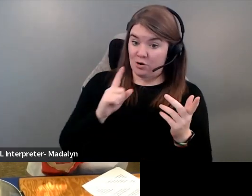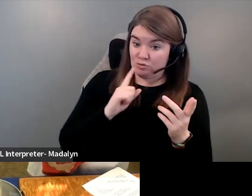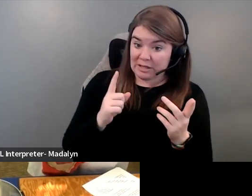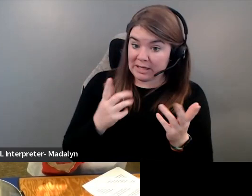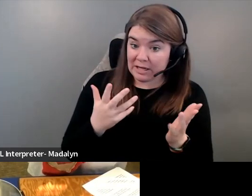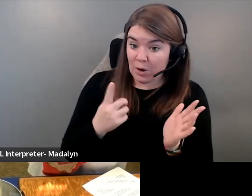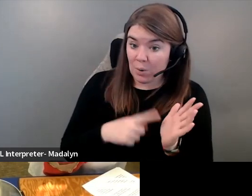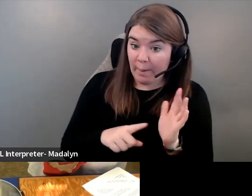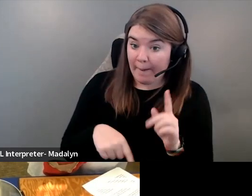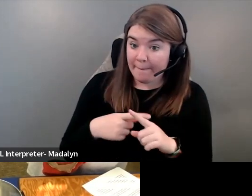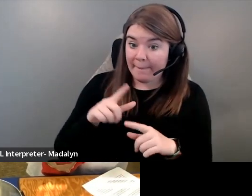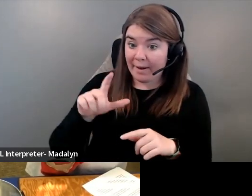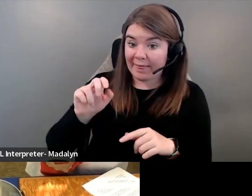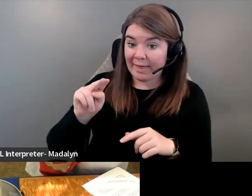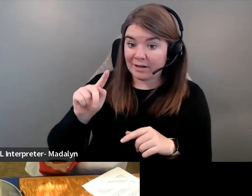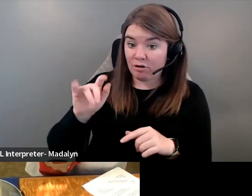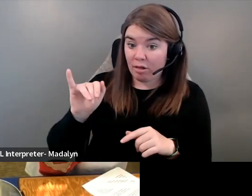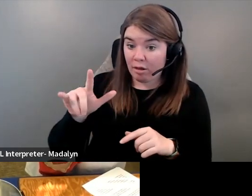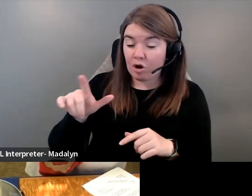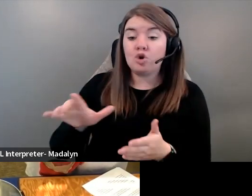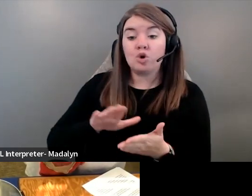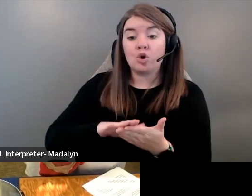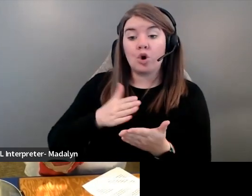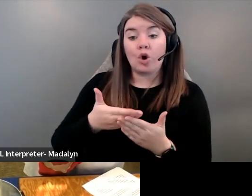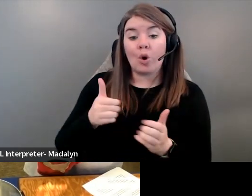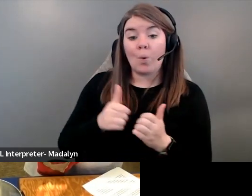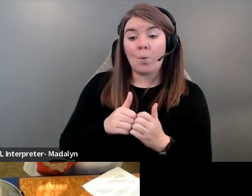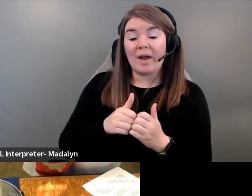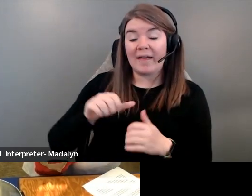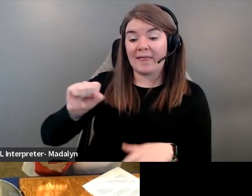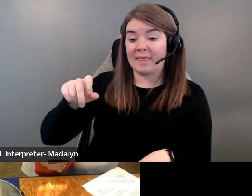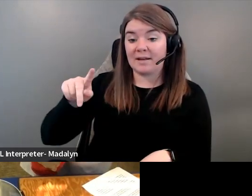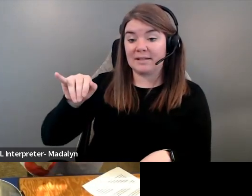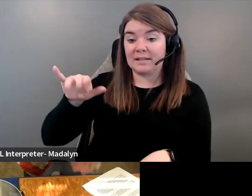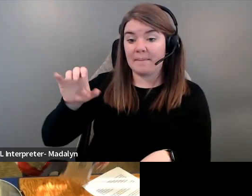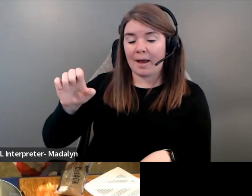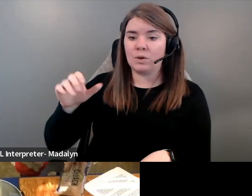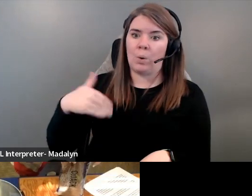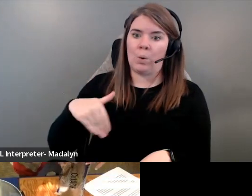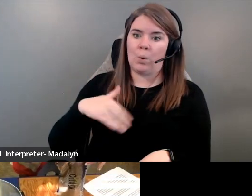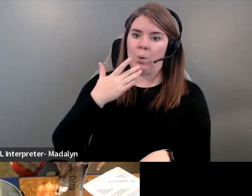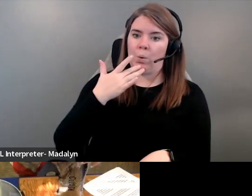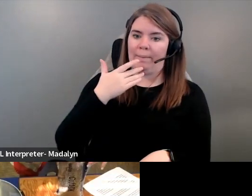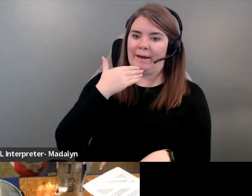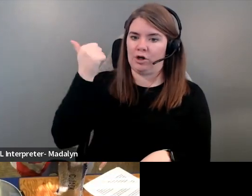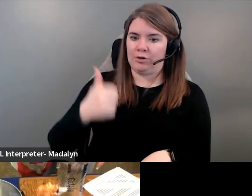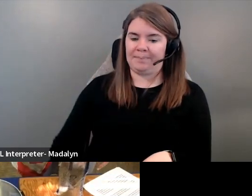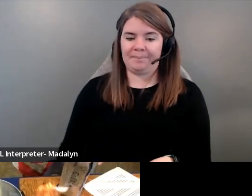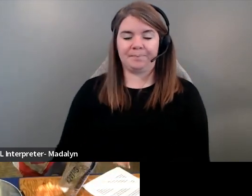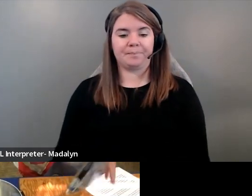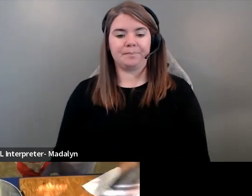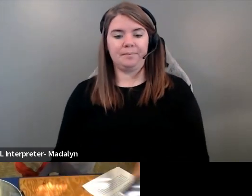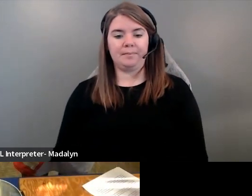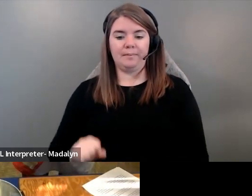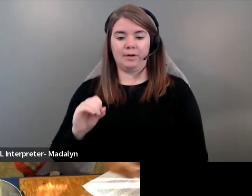is if you cook them with your spices for your meal, they'll taste a lot better in the long run. So in this case, we're going to use